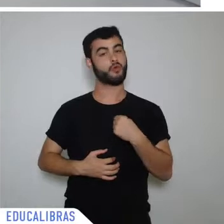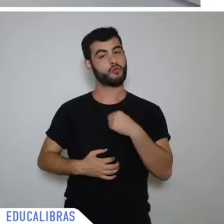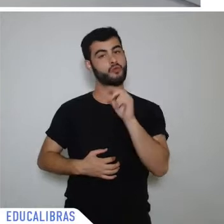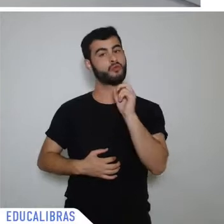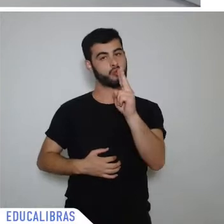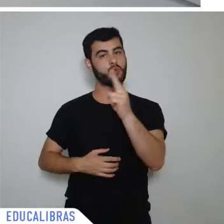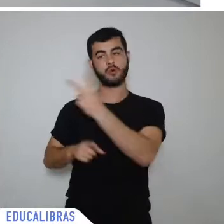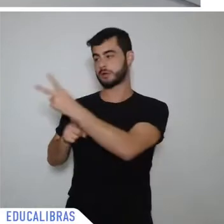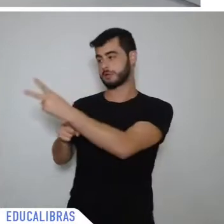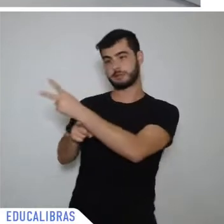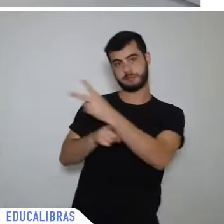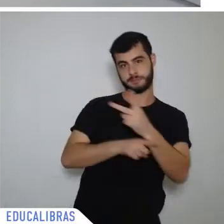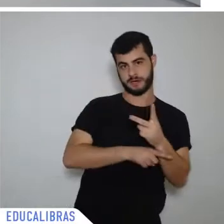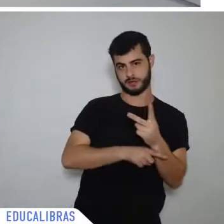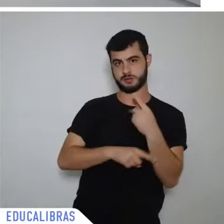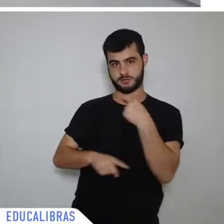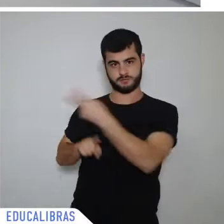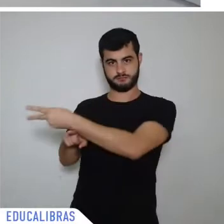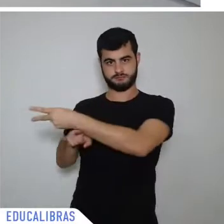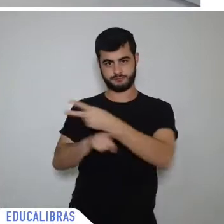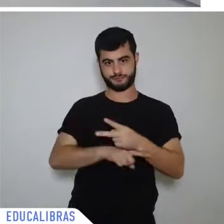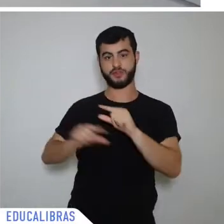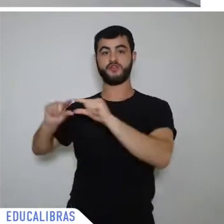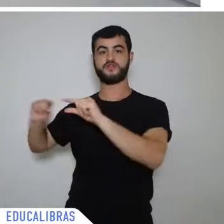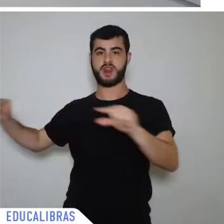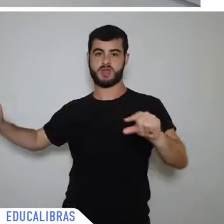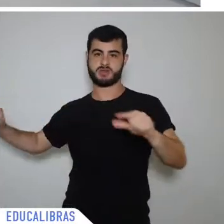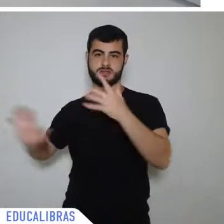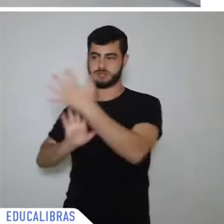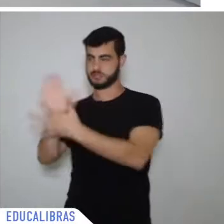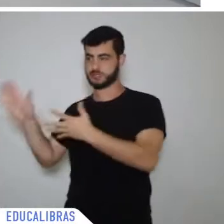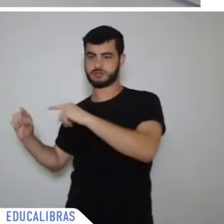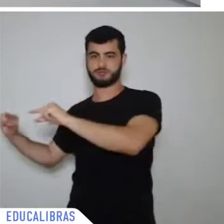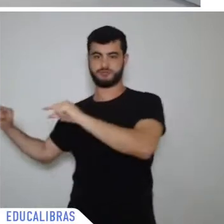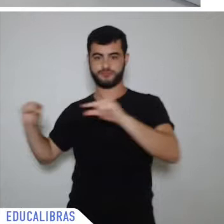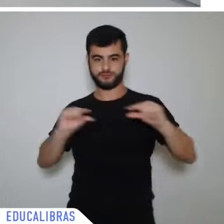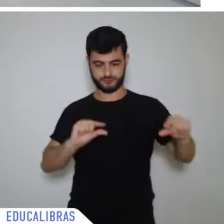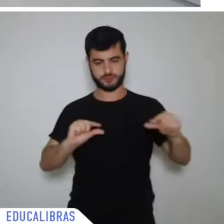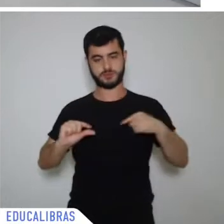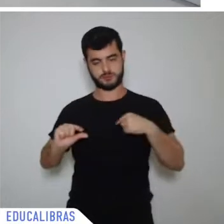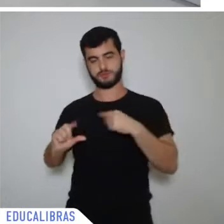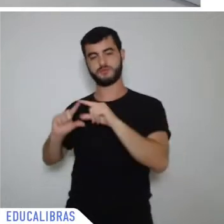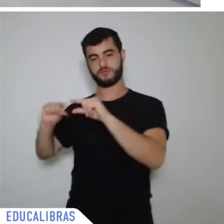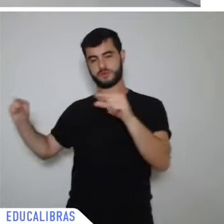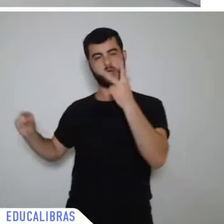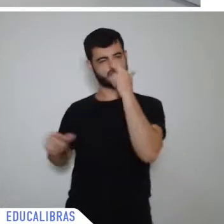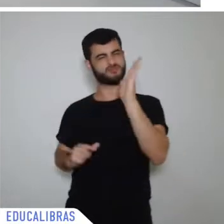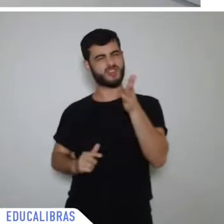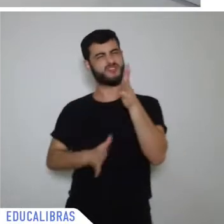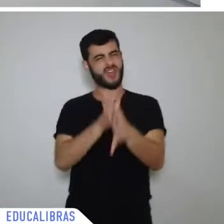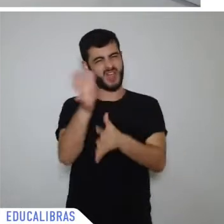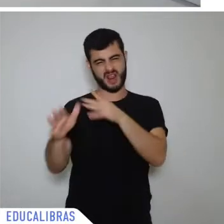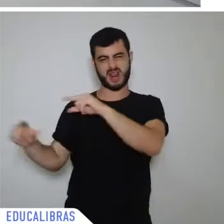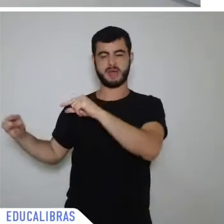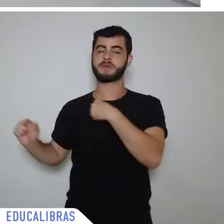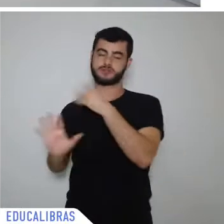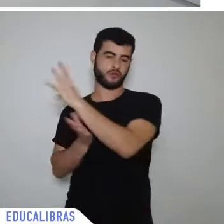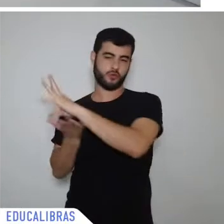a phrase that I repeat ad infinitum because